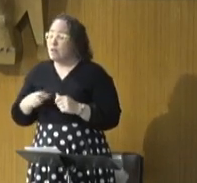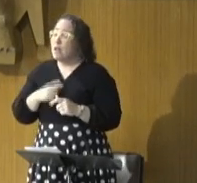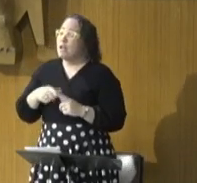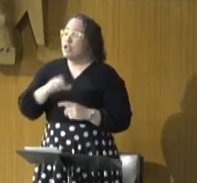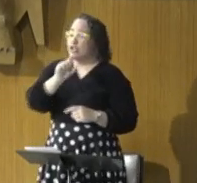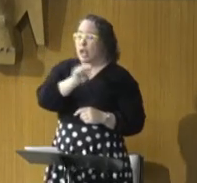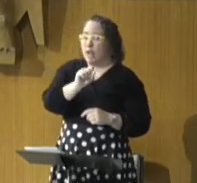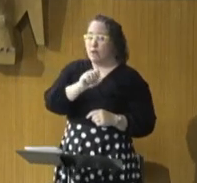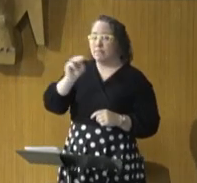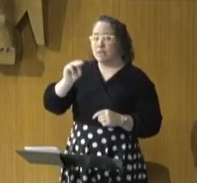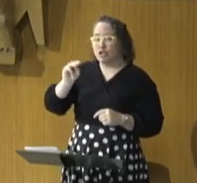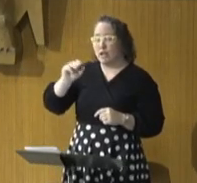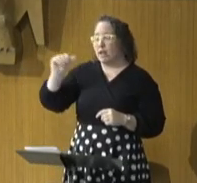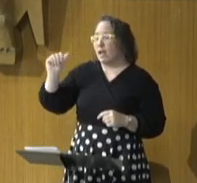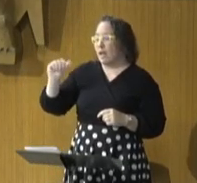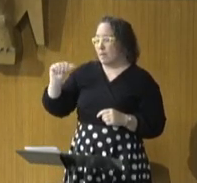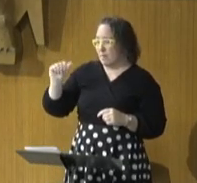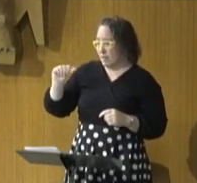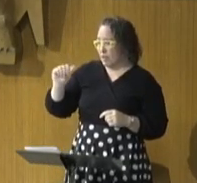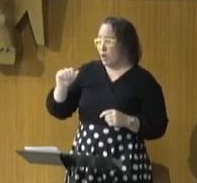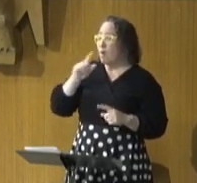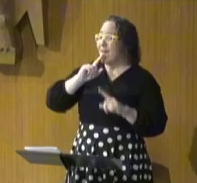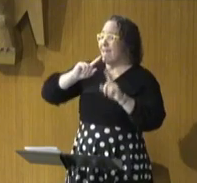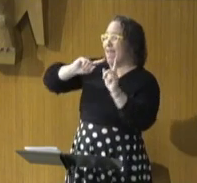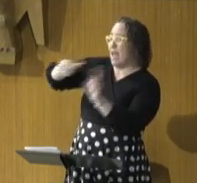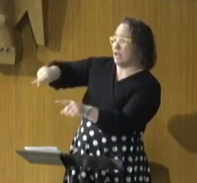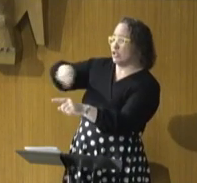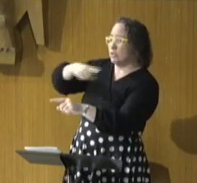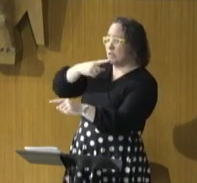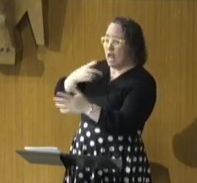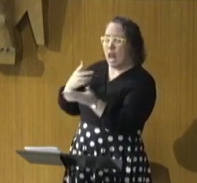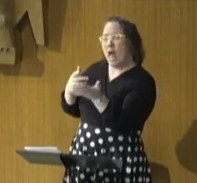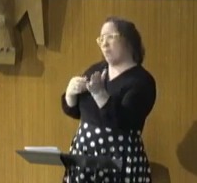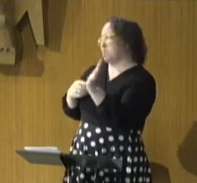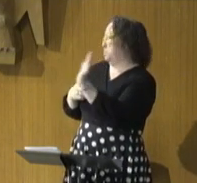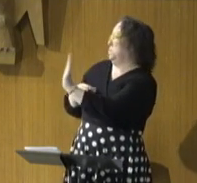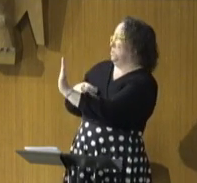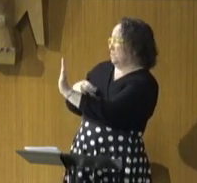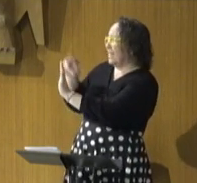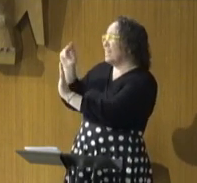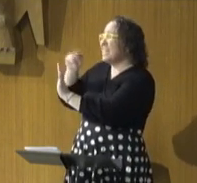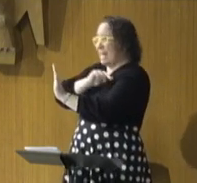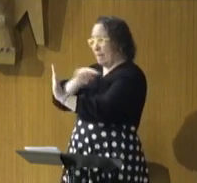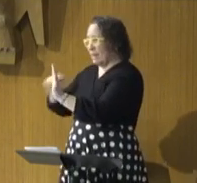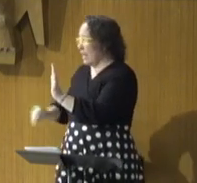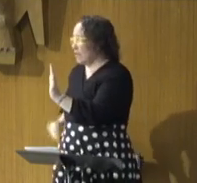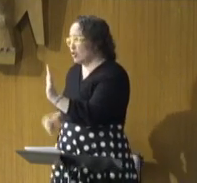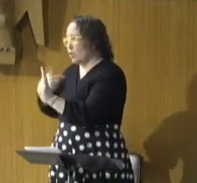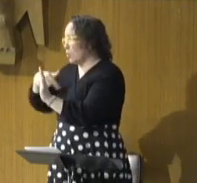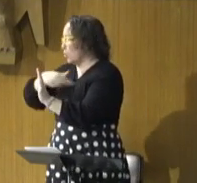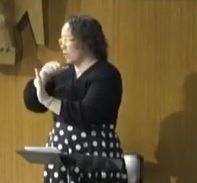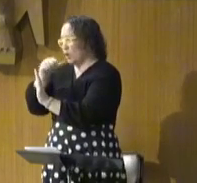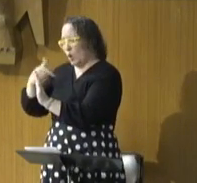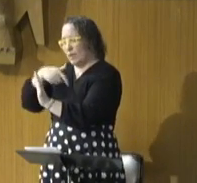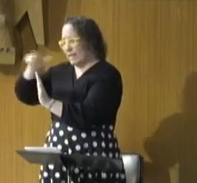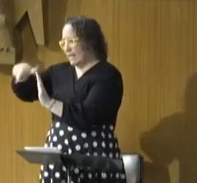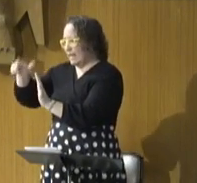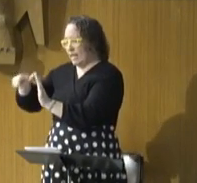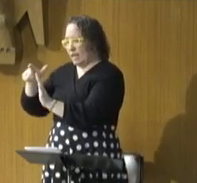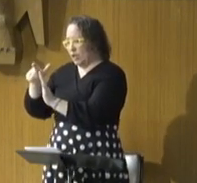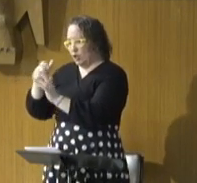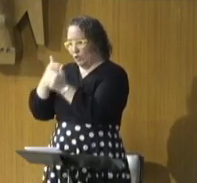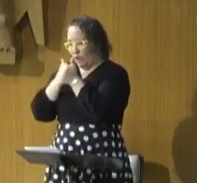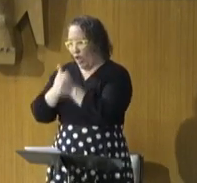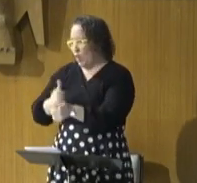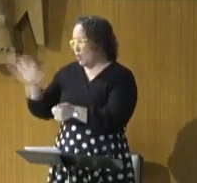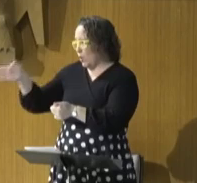Shadrach, Meshach, and Abednego answered the king, O Nebuchadnezzar, we have no need to present a defense